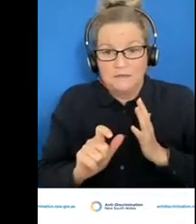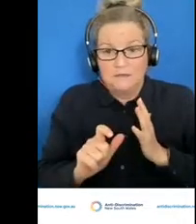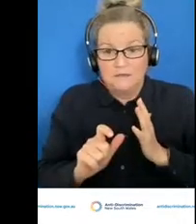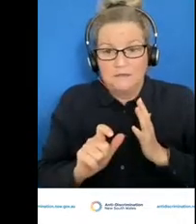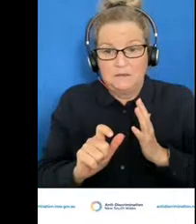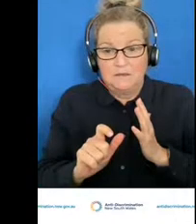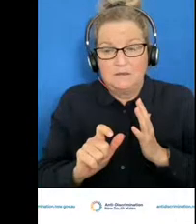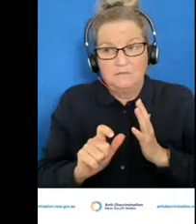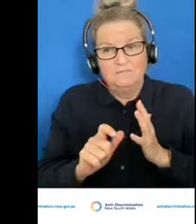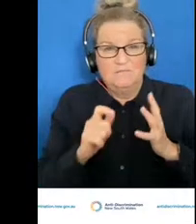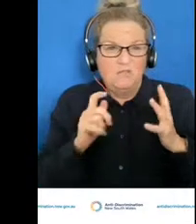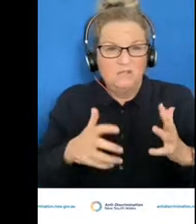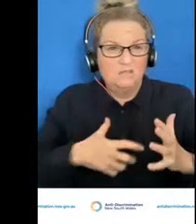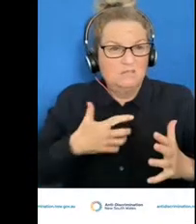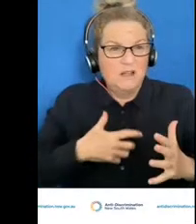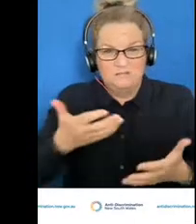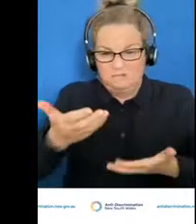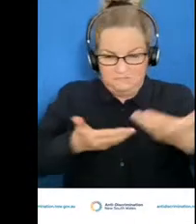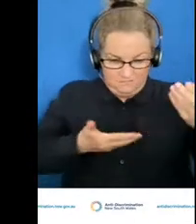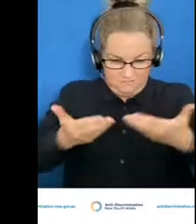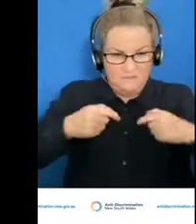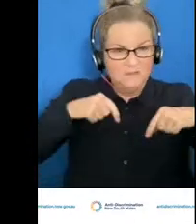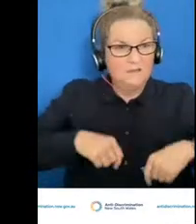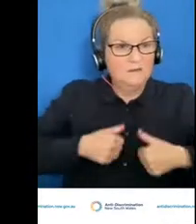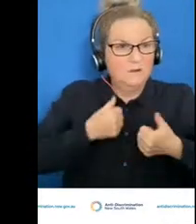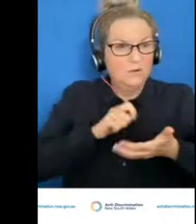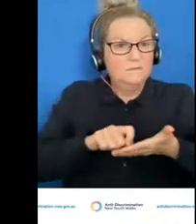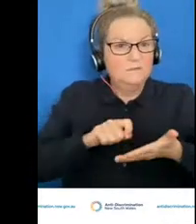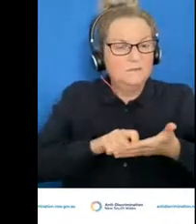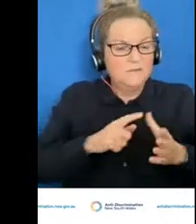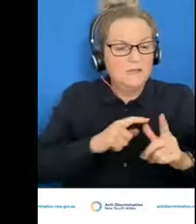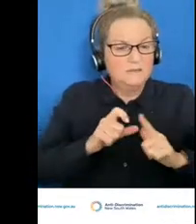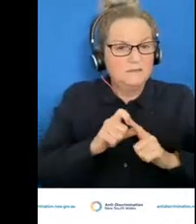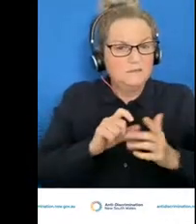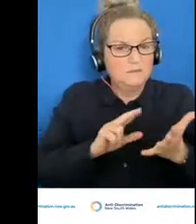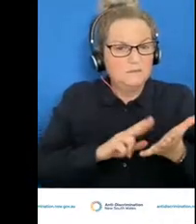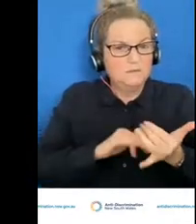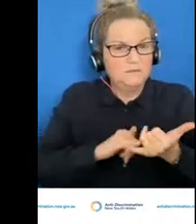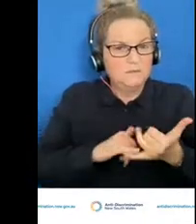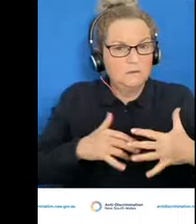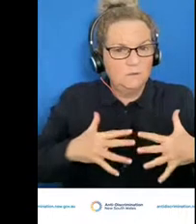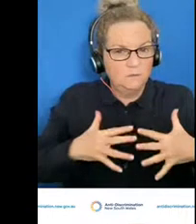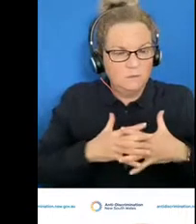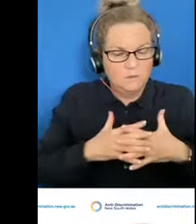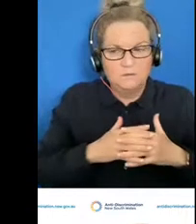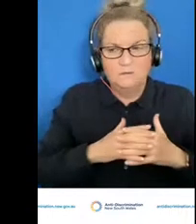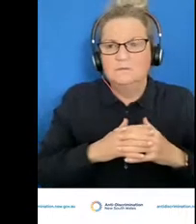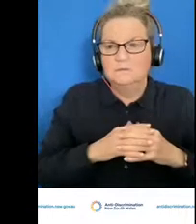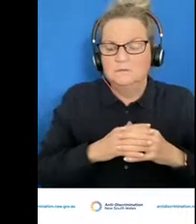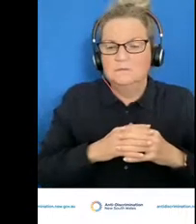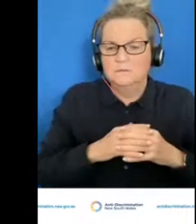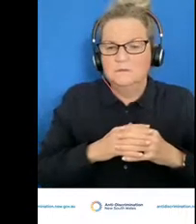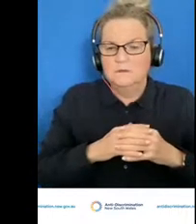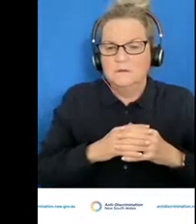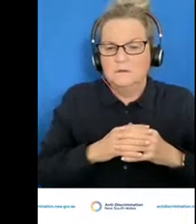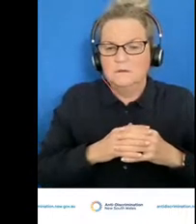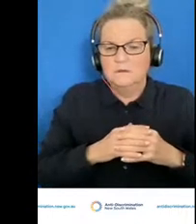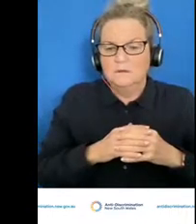grounds of complaint that we receive at AD New South Wales. In addition to the important functions that we